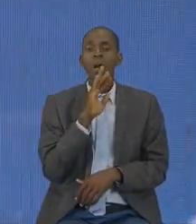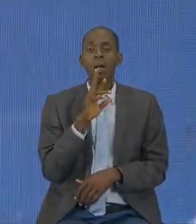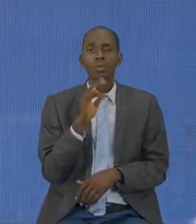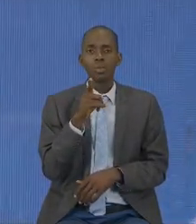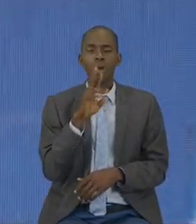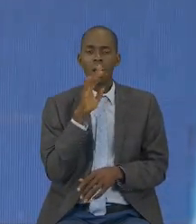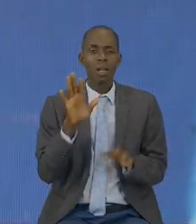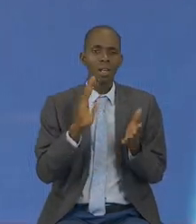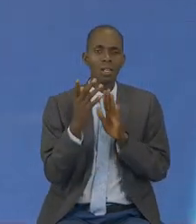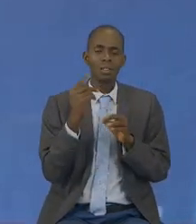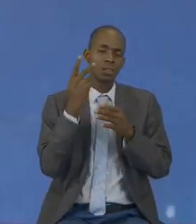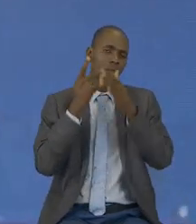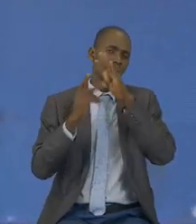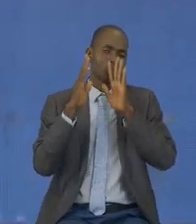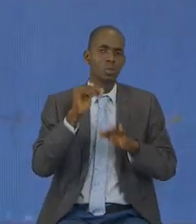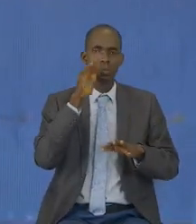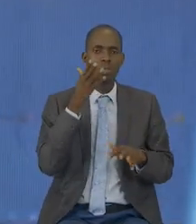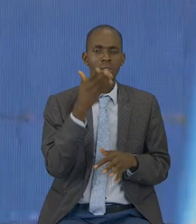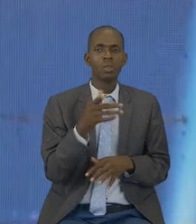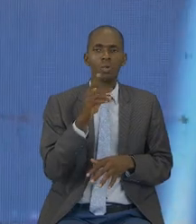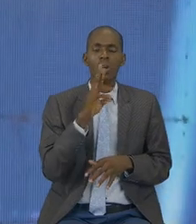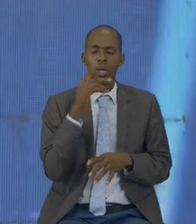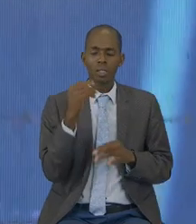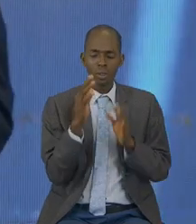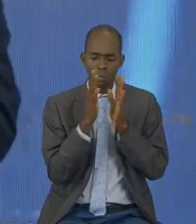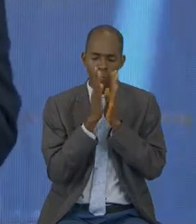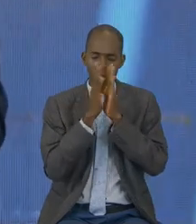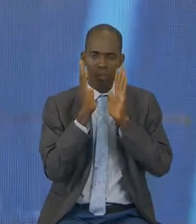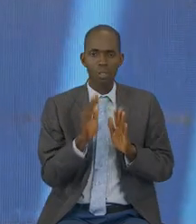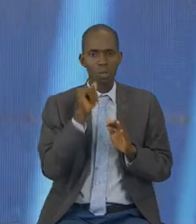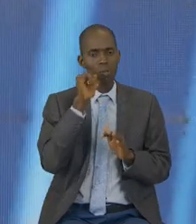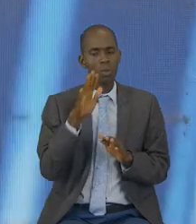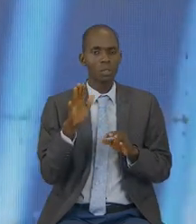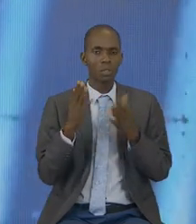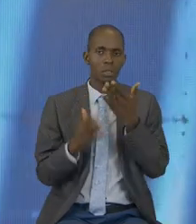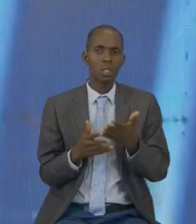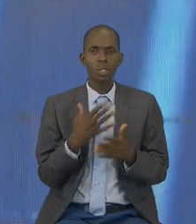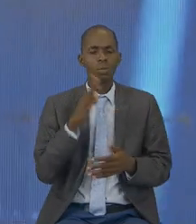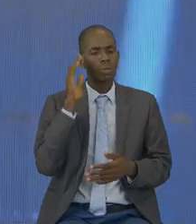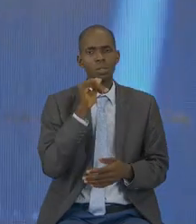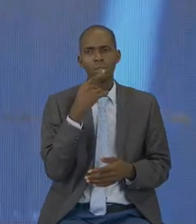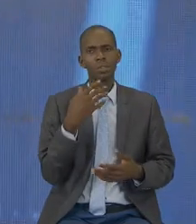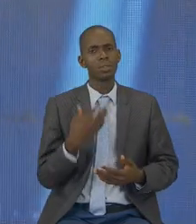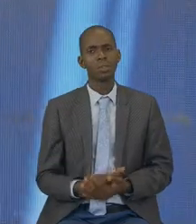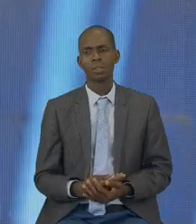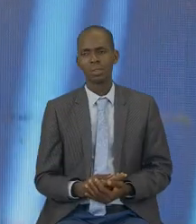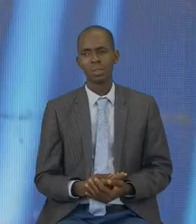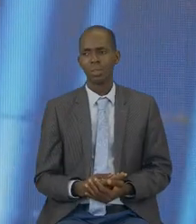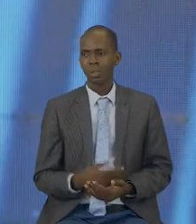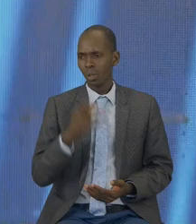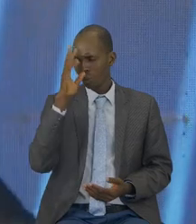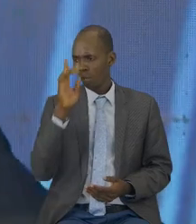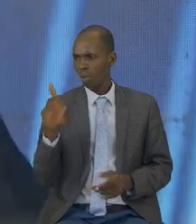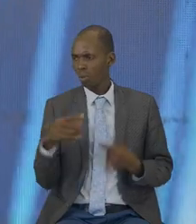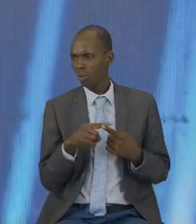the leader there, you are the intercessor there. You're not going to say, I call the man, let's go to church. I